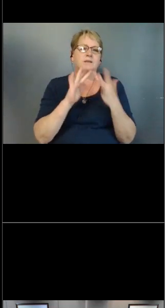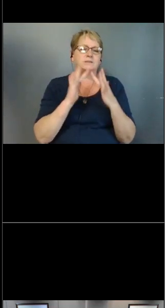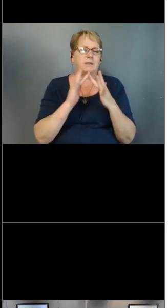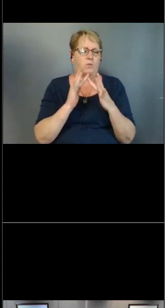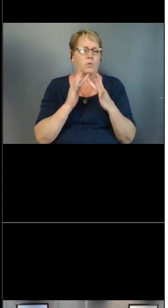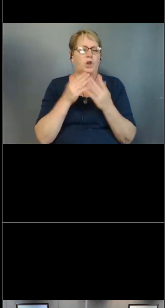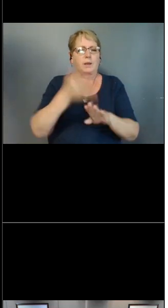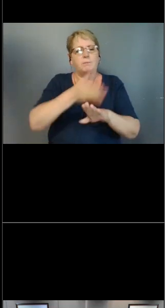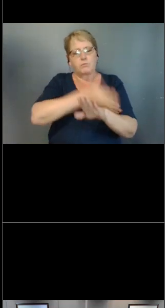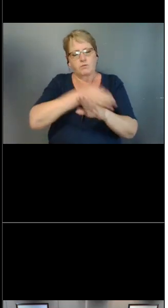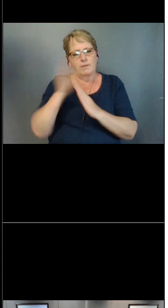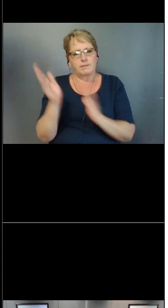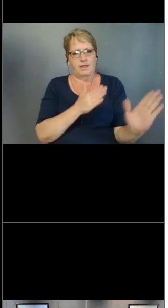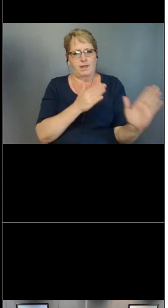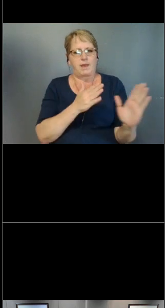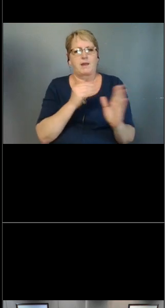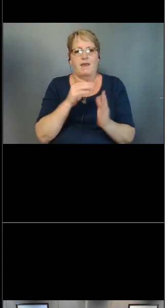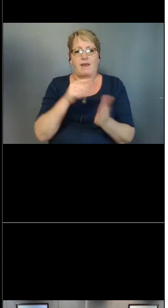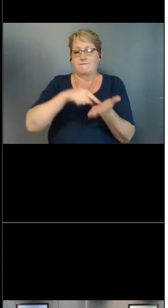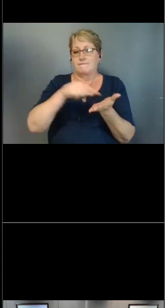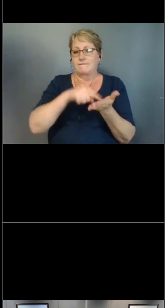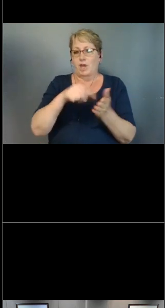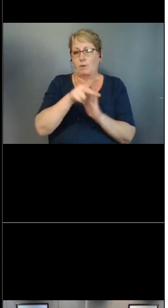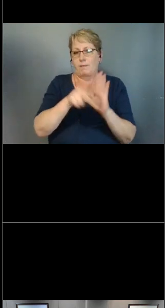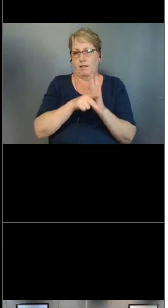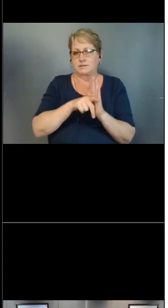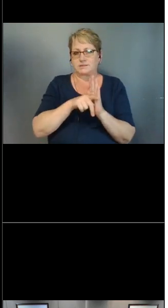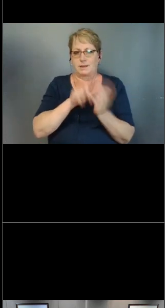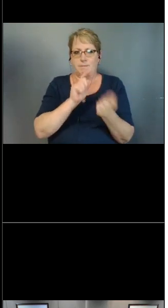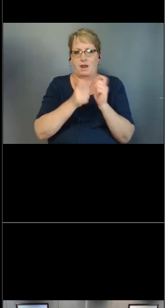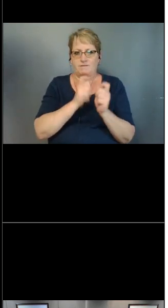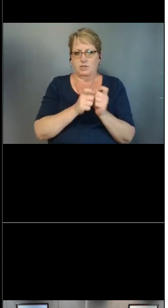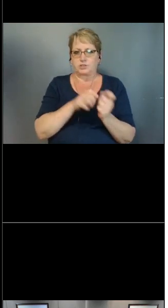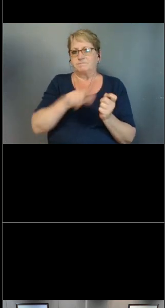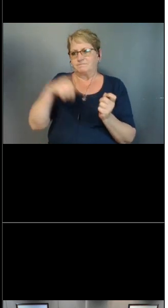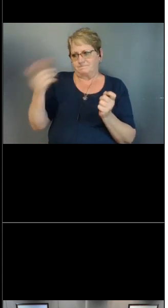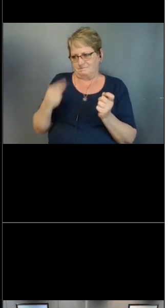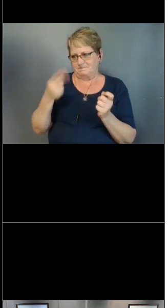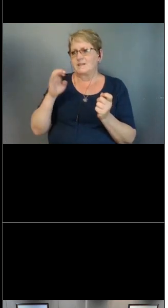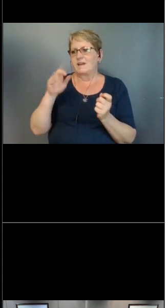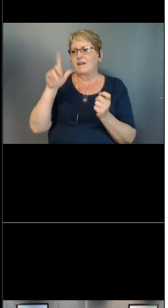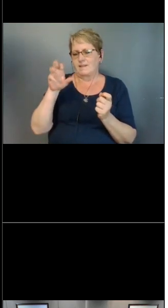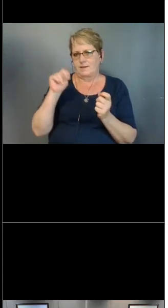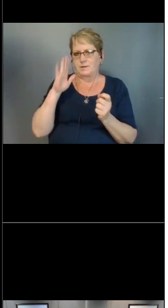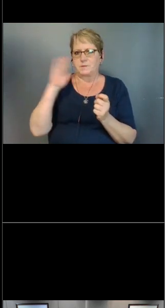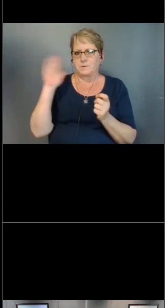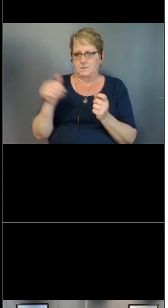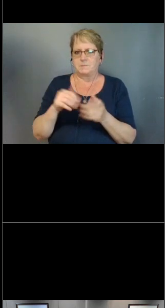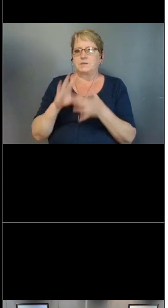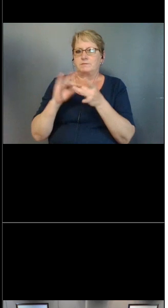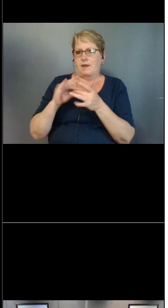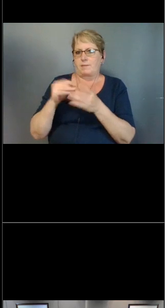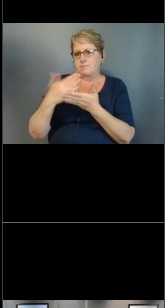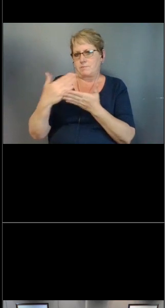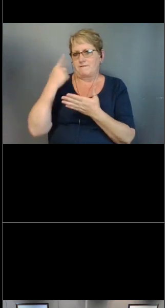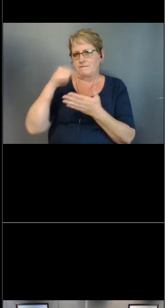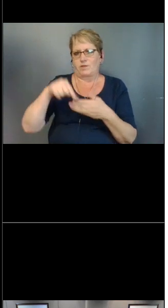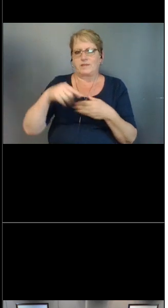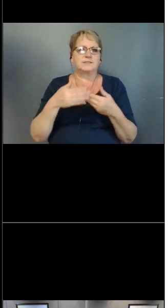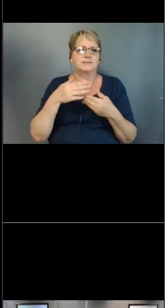policy modifications. At this time, I will turn it over to Helen Tedros to begin the comment portion of the public hearing. Thank you, Rob.